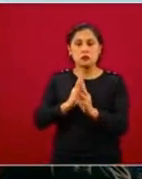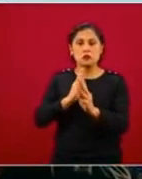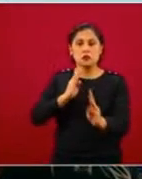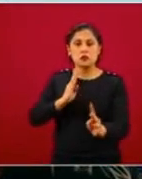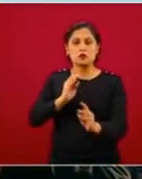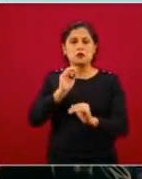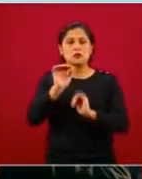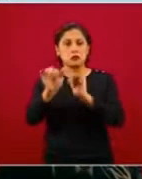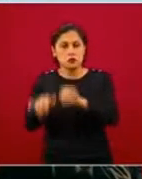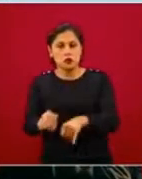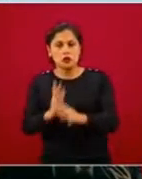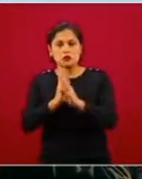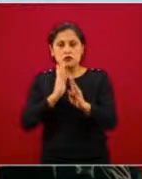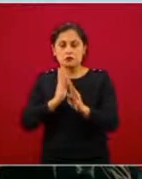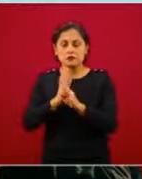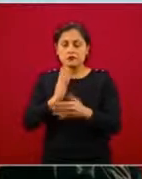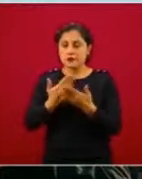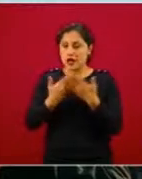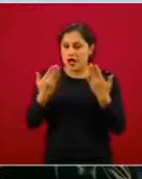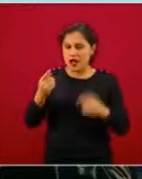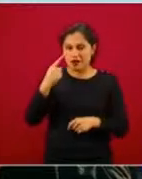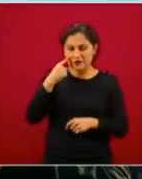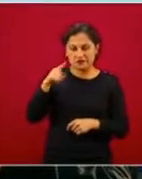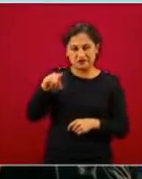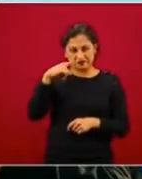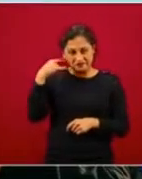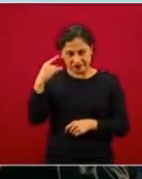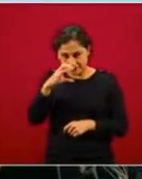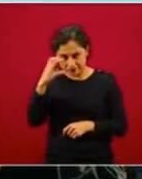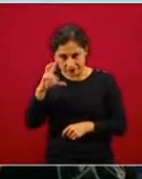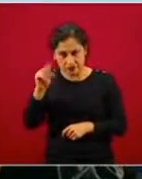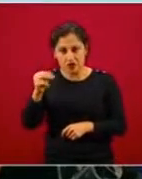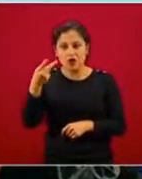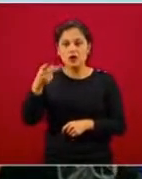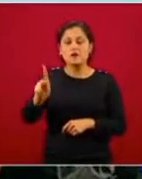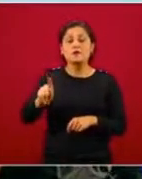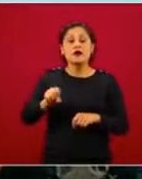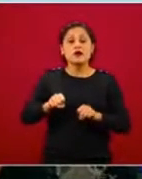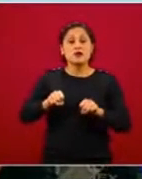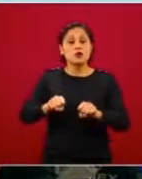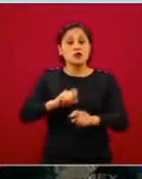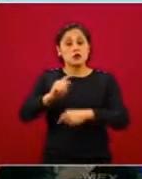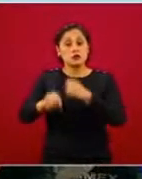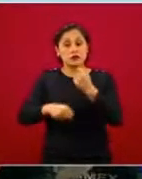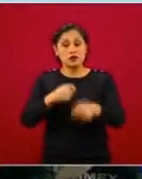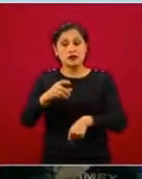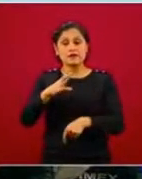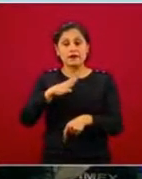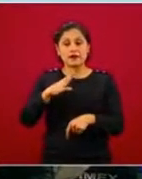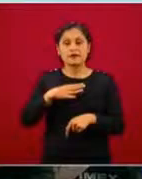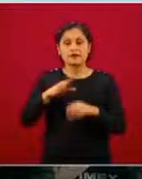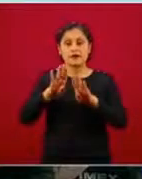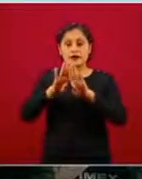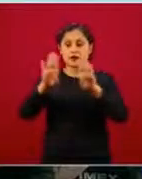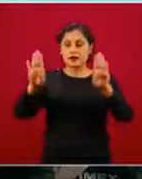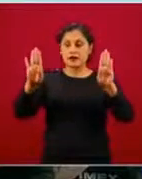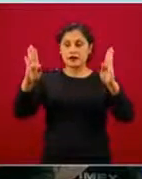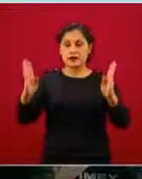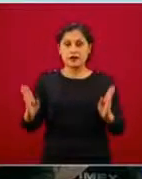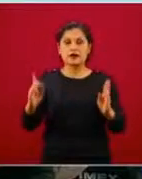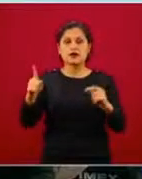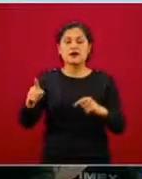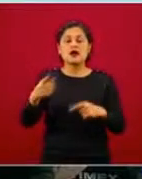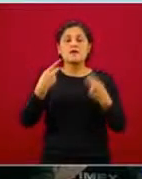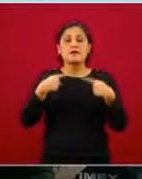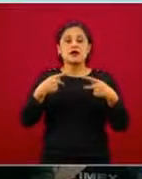making a line and queuing up. But now, the new normal, you can see this store and it has a piece